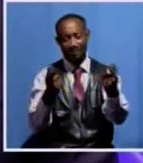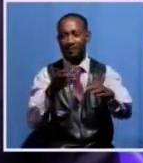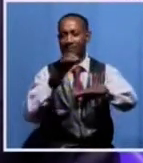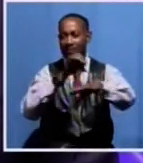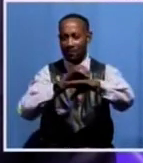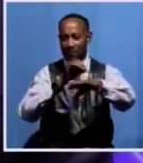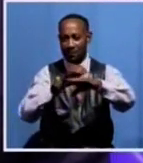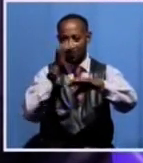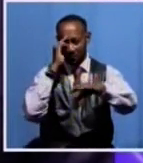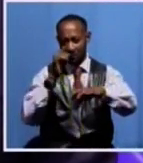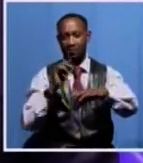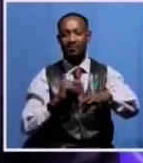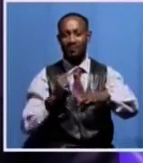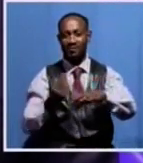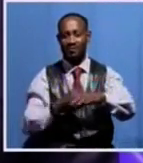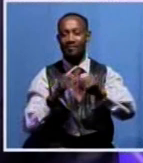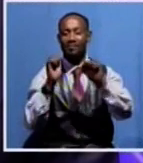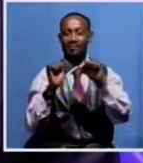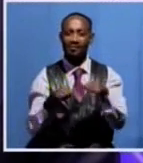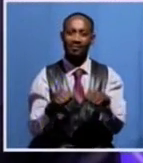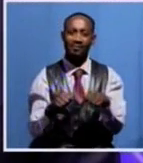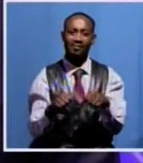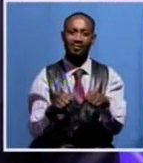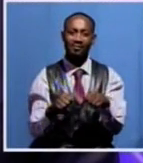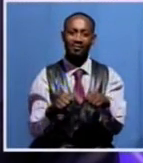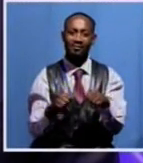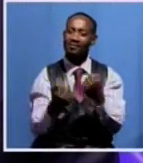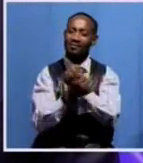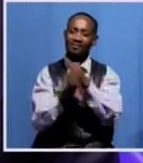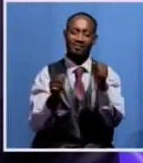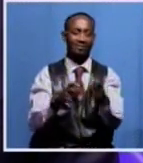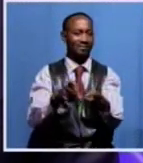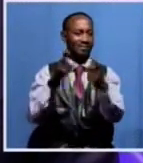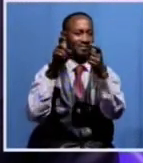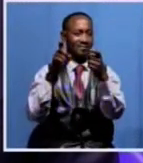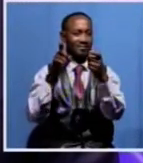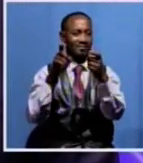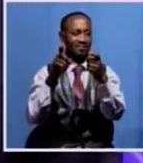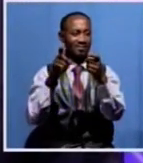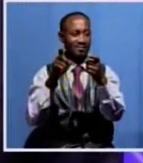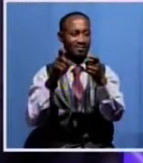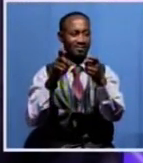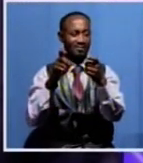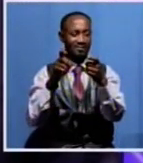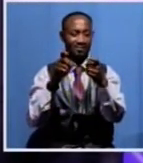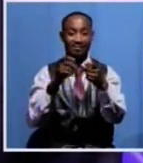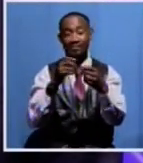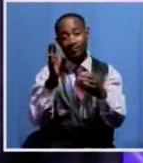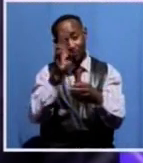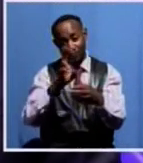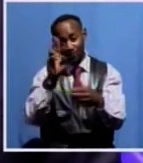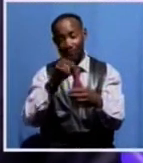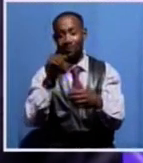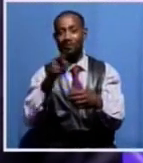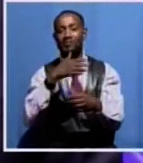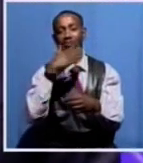for us to be able to deal with these challenges. And why not use them? That's